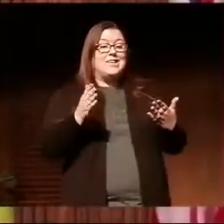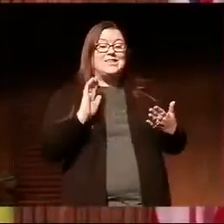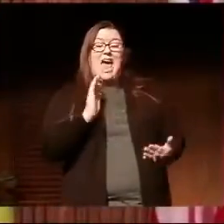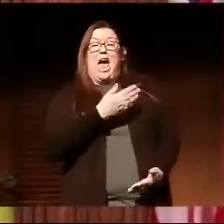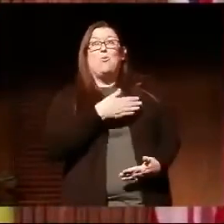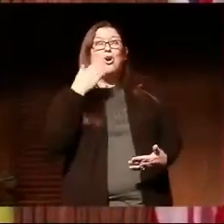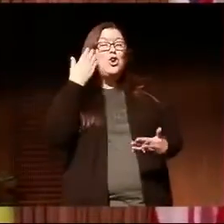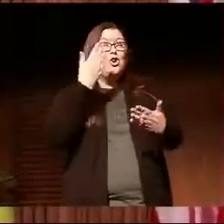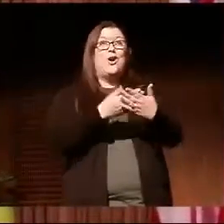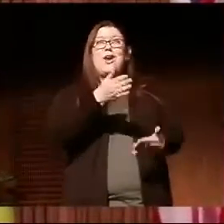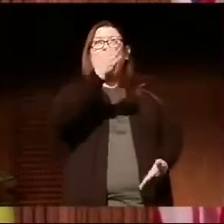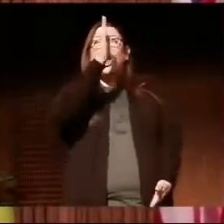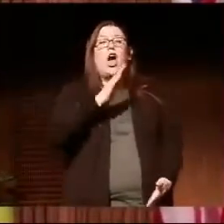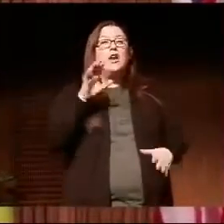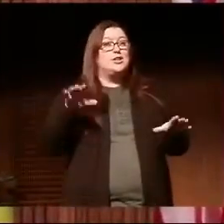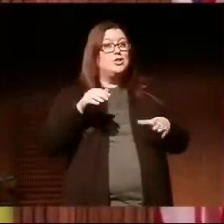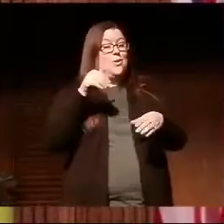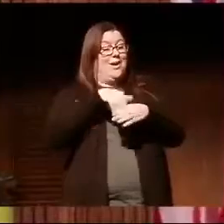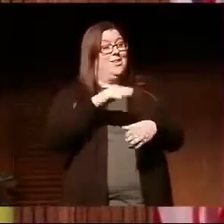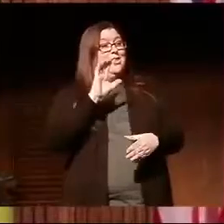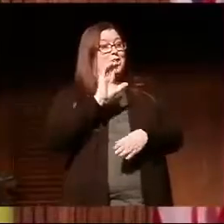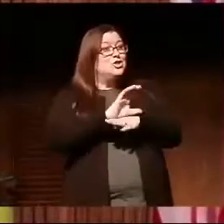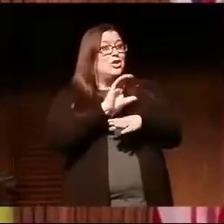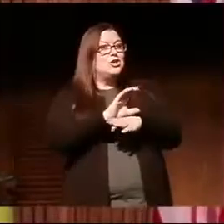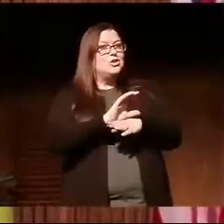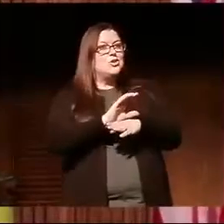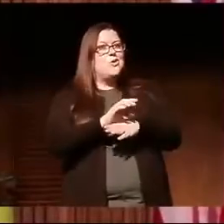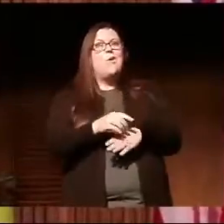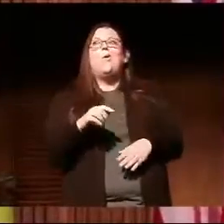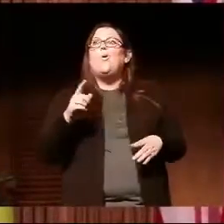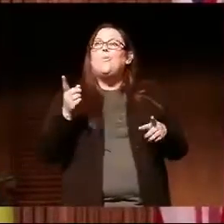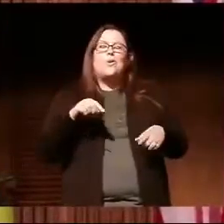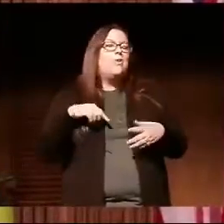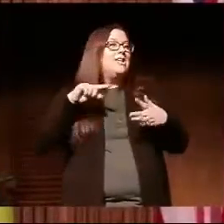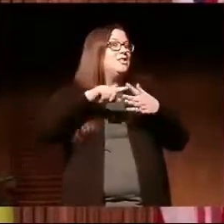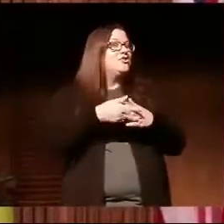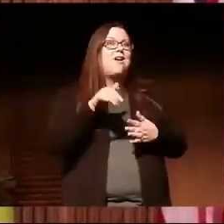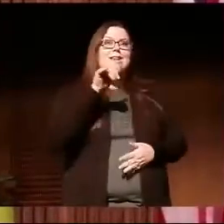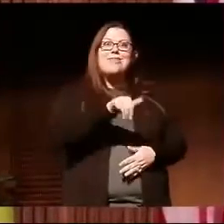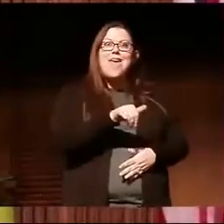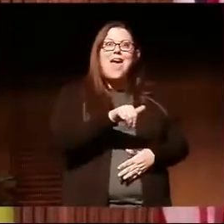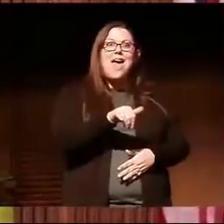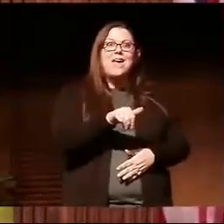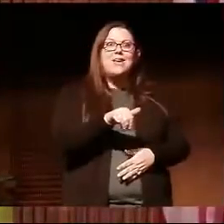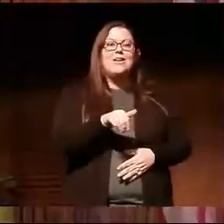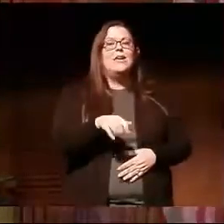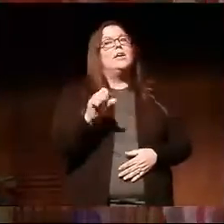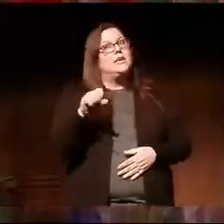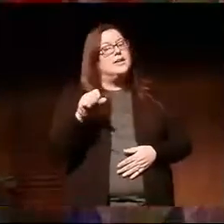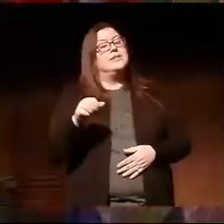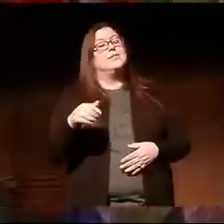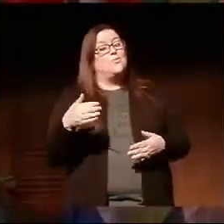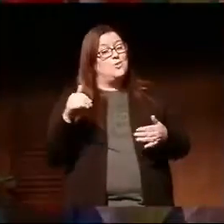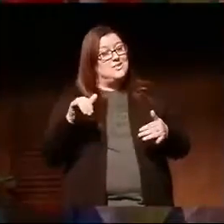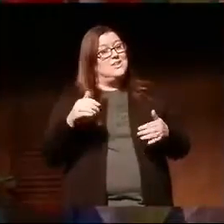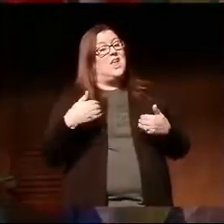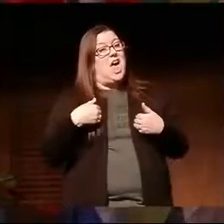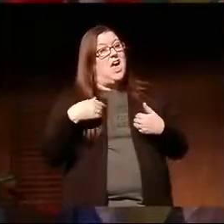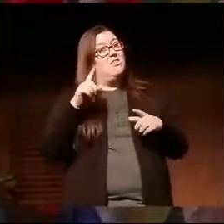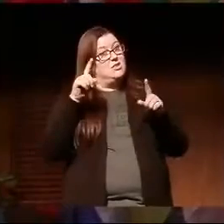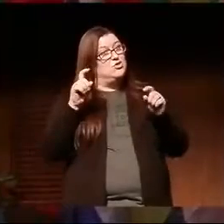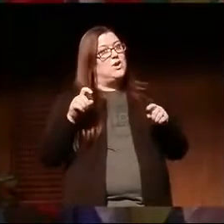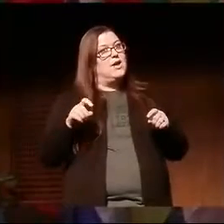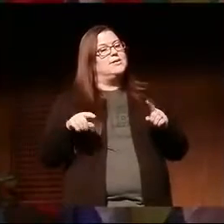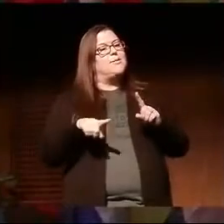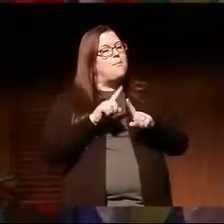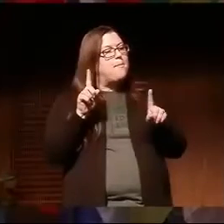church. I'm going to tell you, when we implemented that, yes, we still had to deal with the trial. We still had to deal